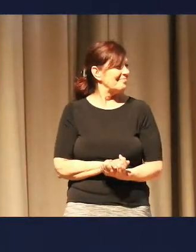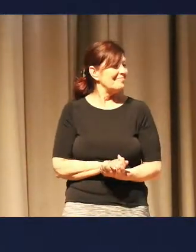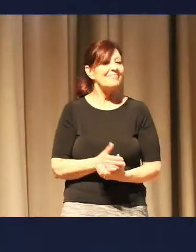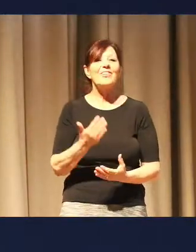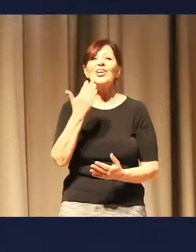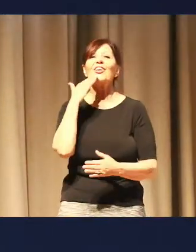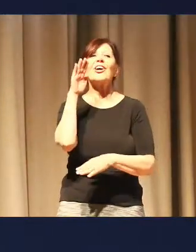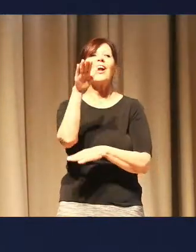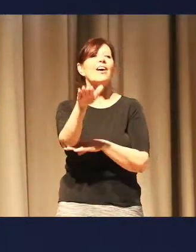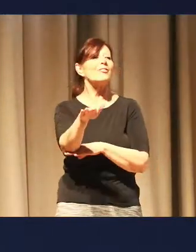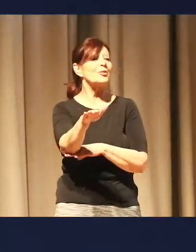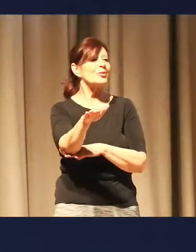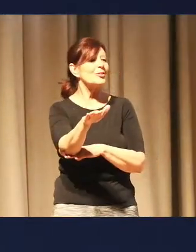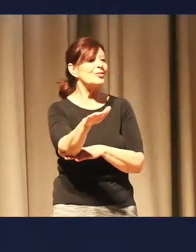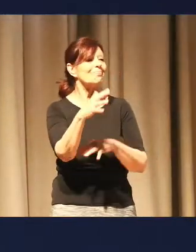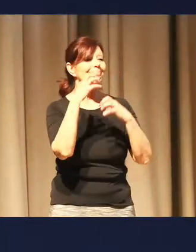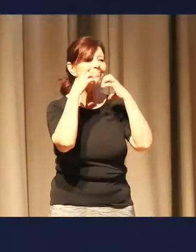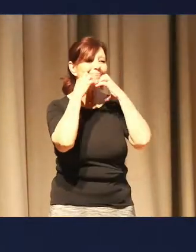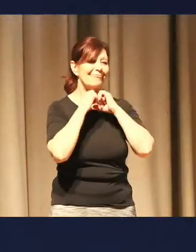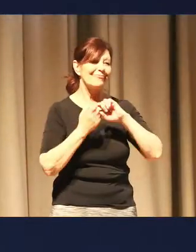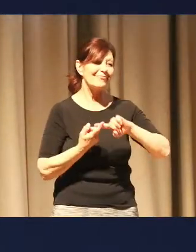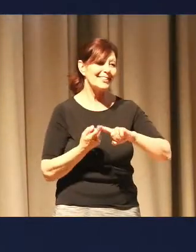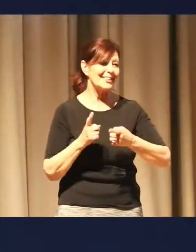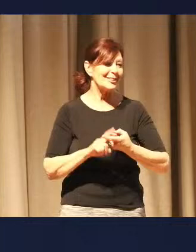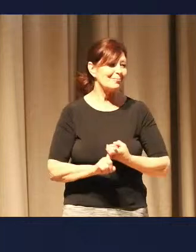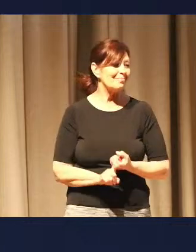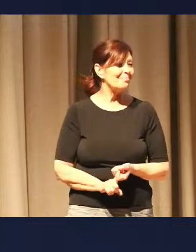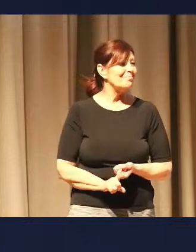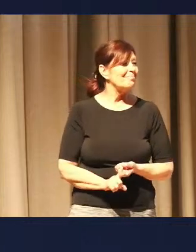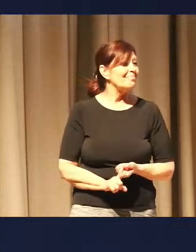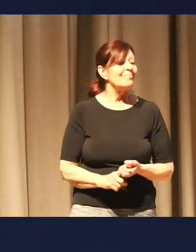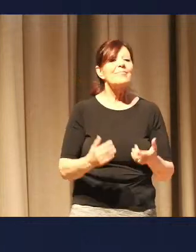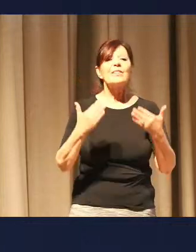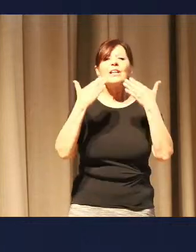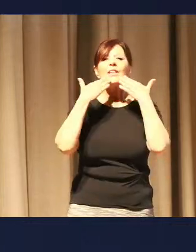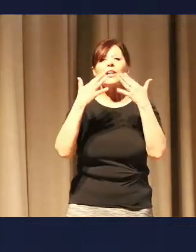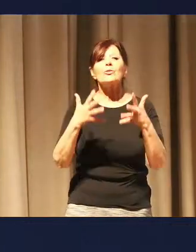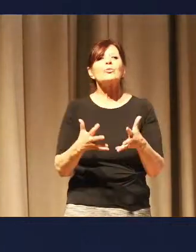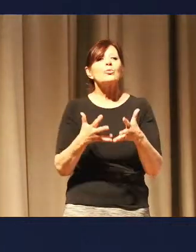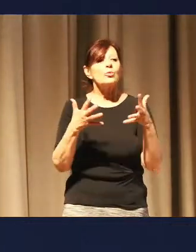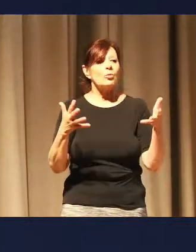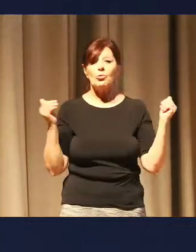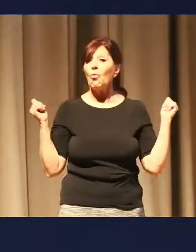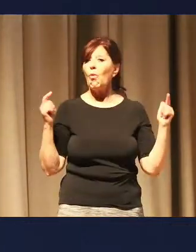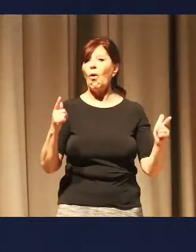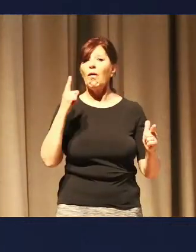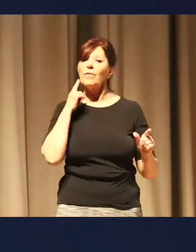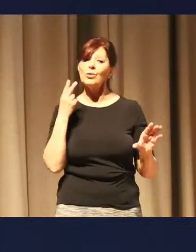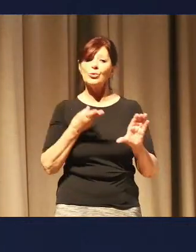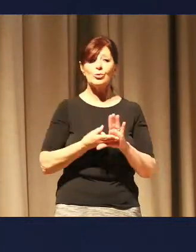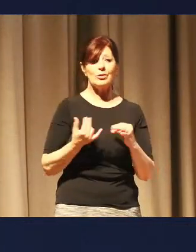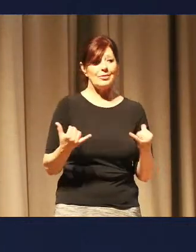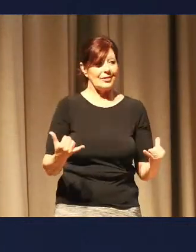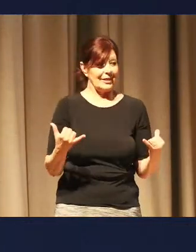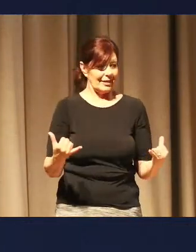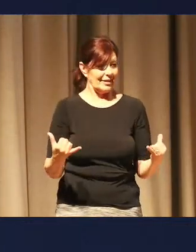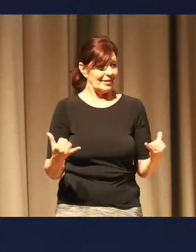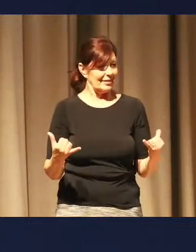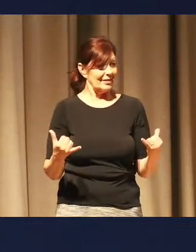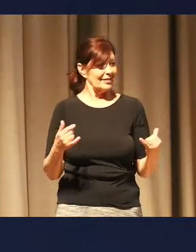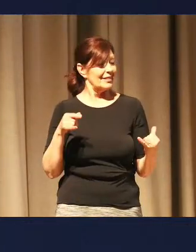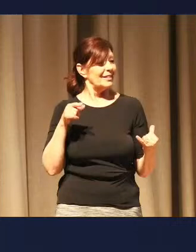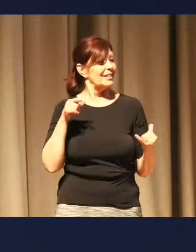Good afternoon, dear friends. Thank you so much all for joining us today